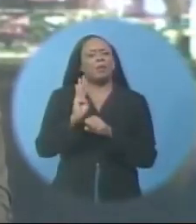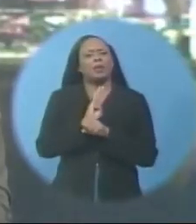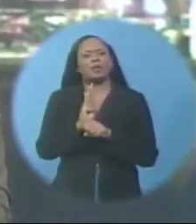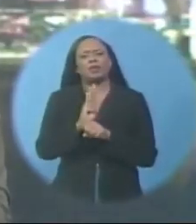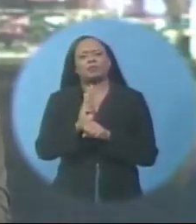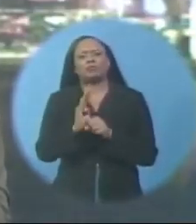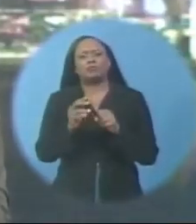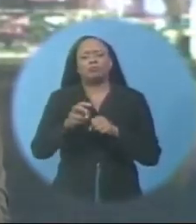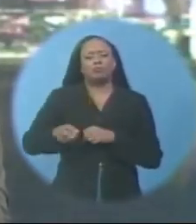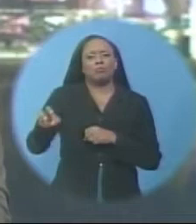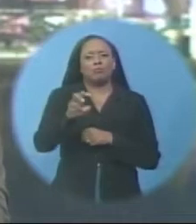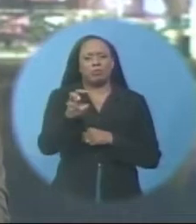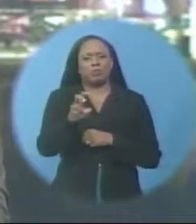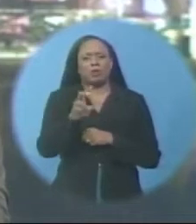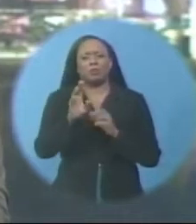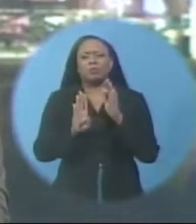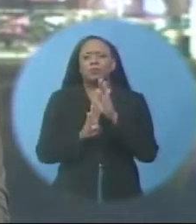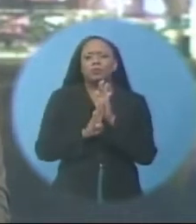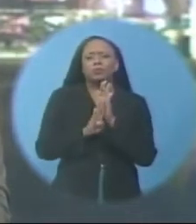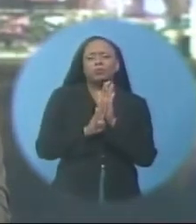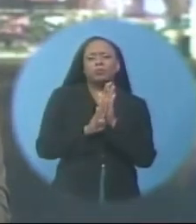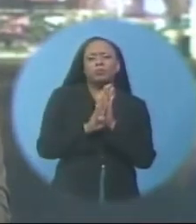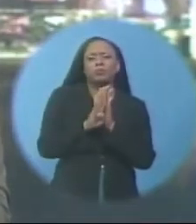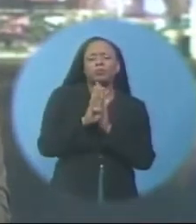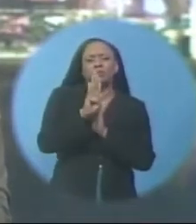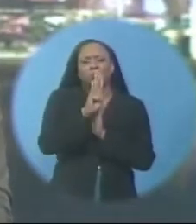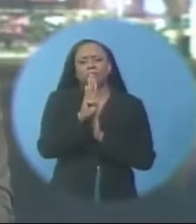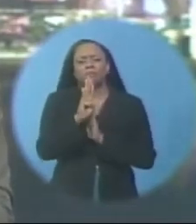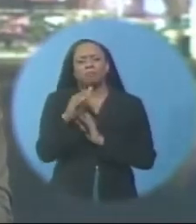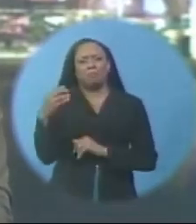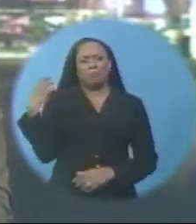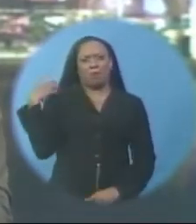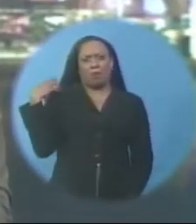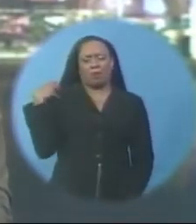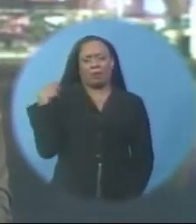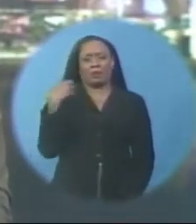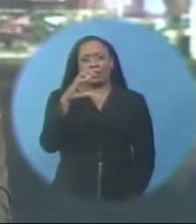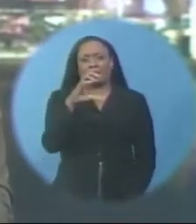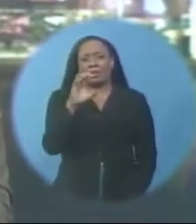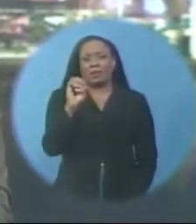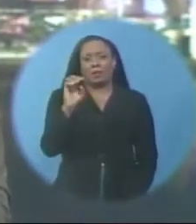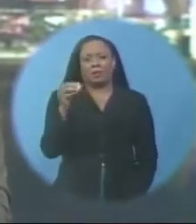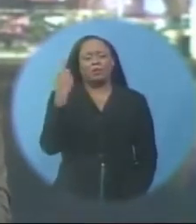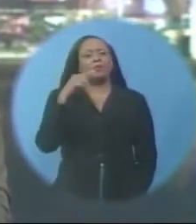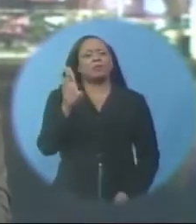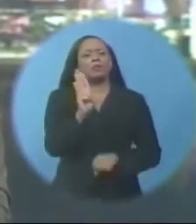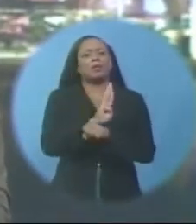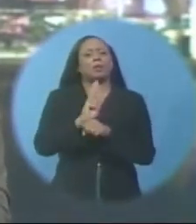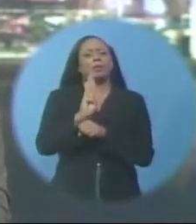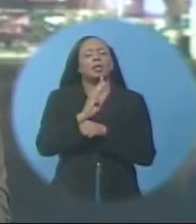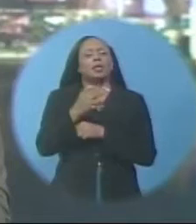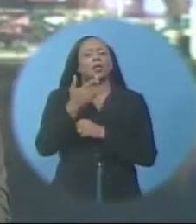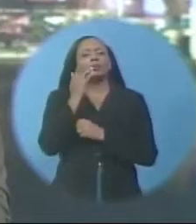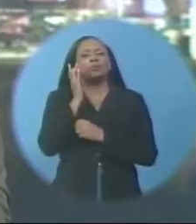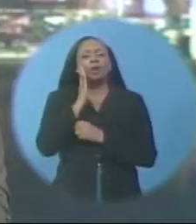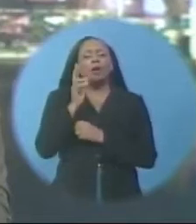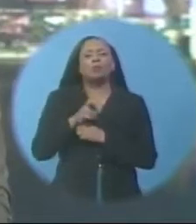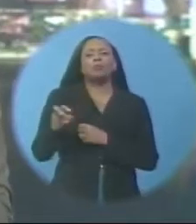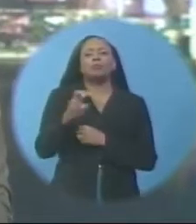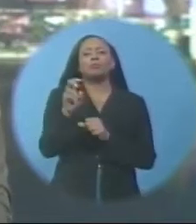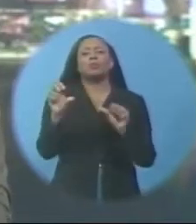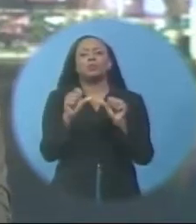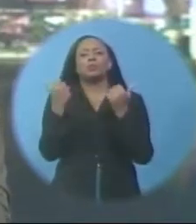Barbados is continuing to see significant growth in the tourism sector. CEO of the Barbados Hotel and Tourism Association, Rudy